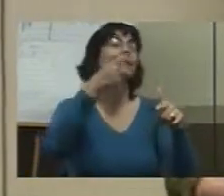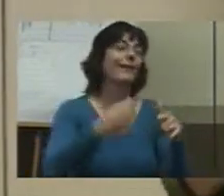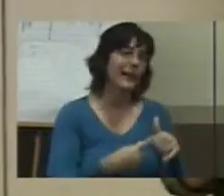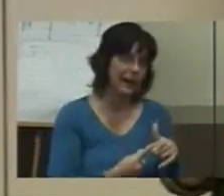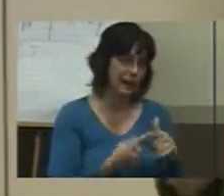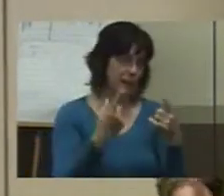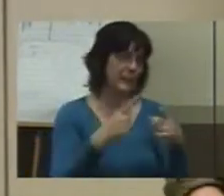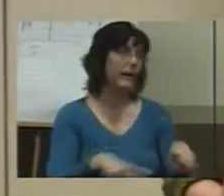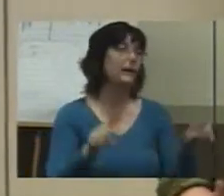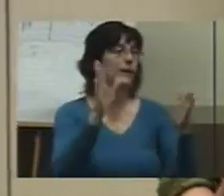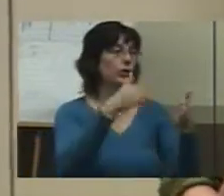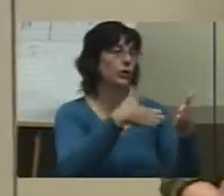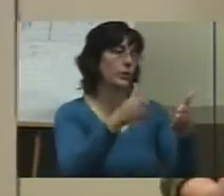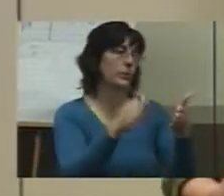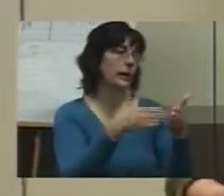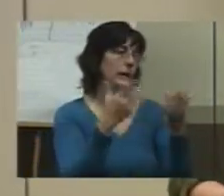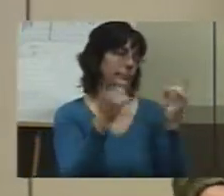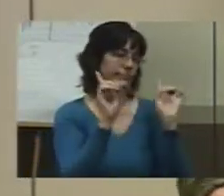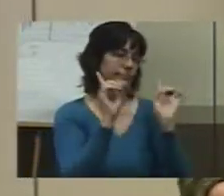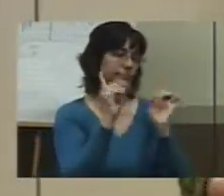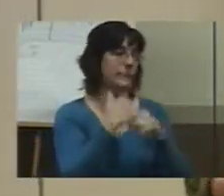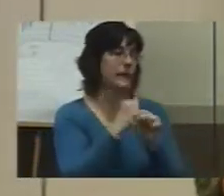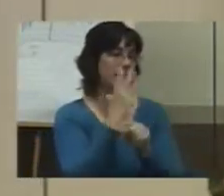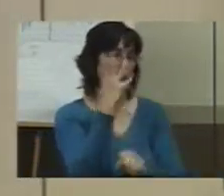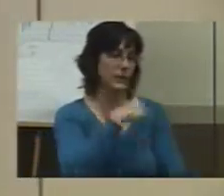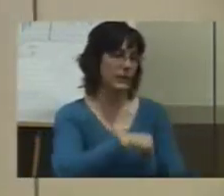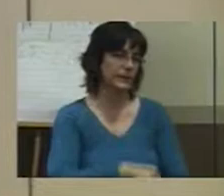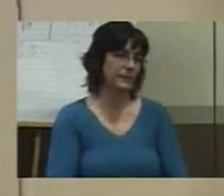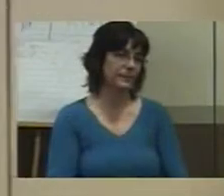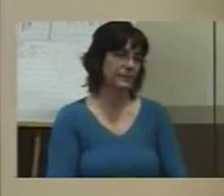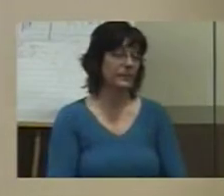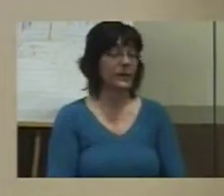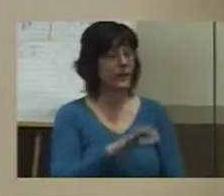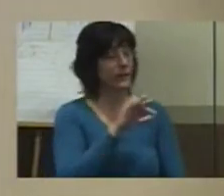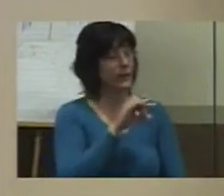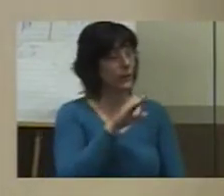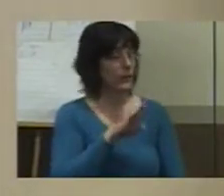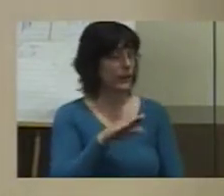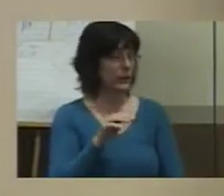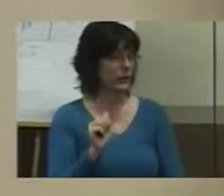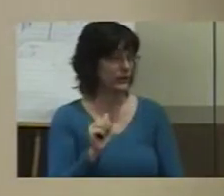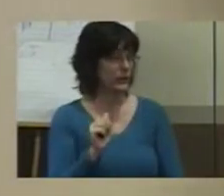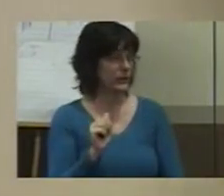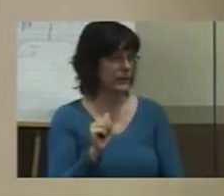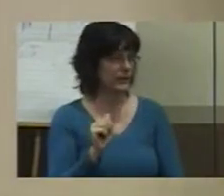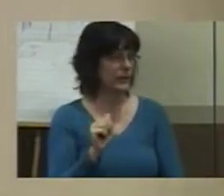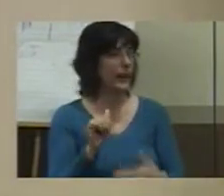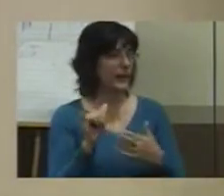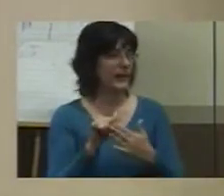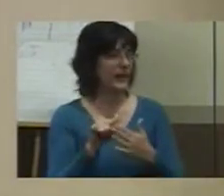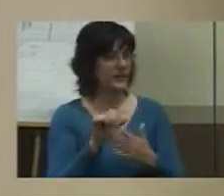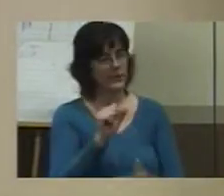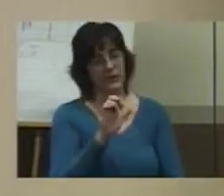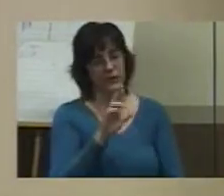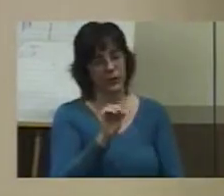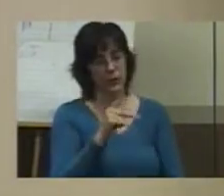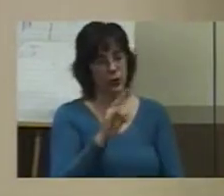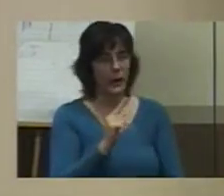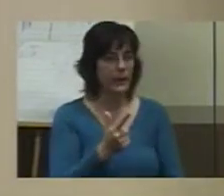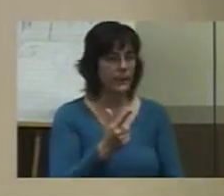the paint and make it look real pretty. Okay? So the functional behavioral assessment is that scraping and